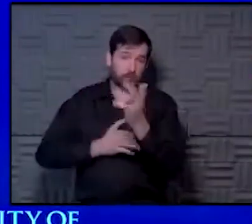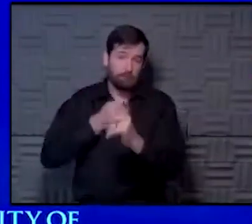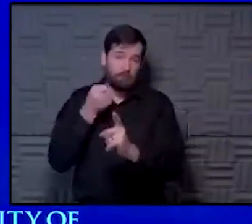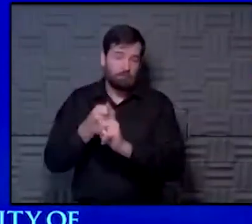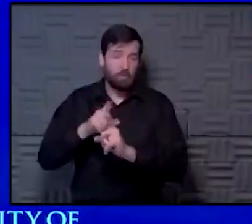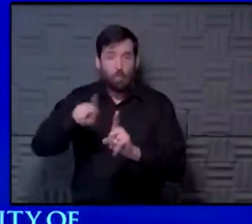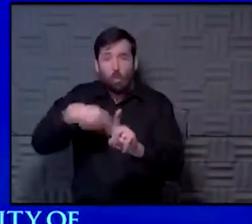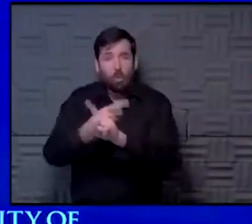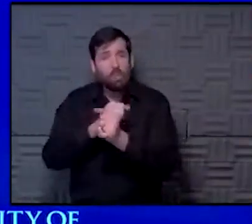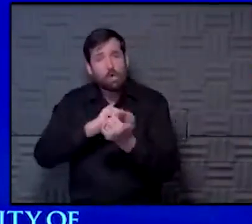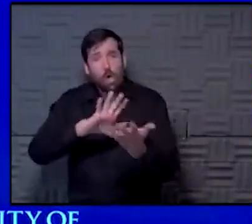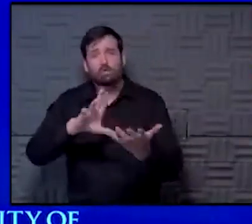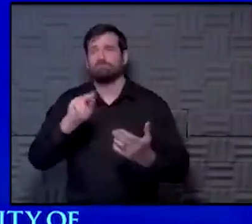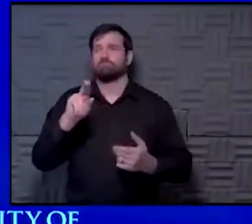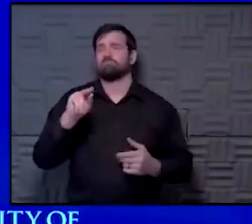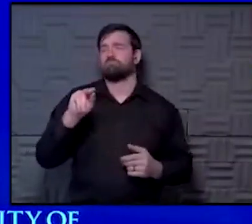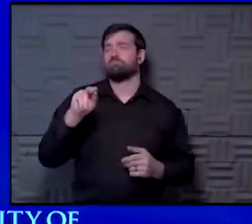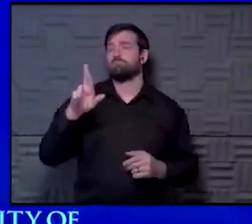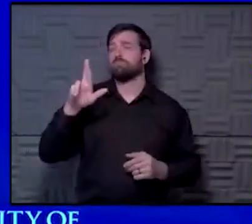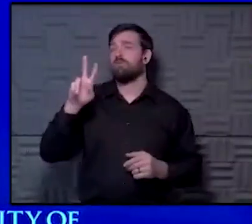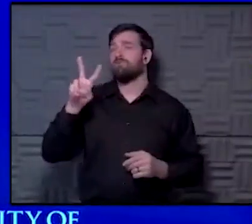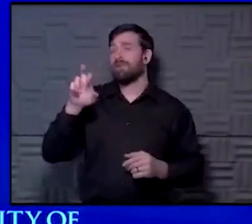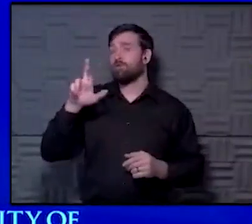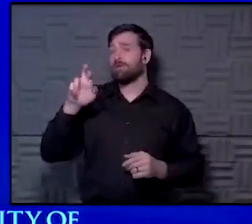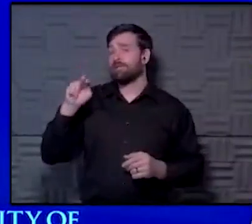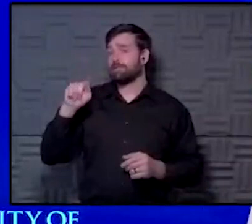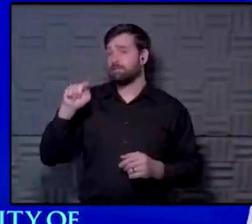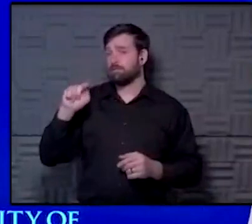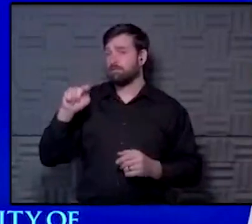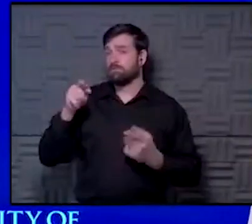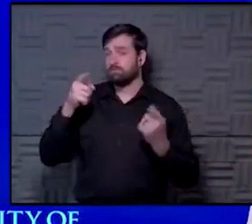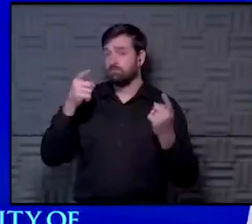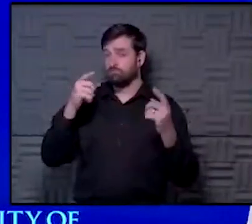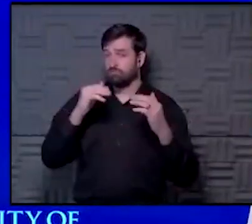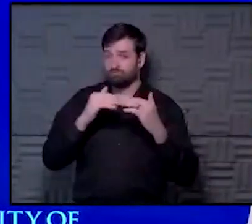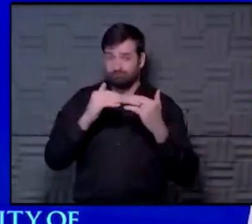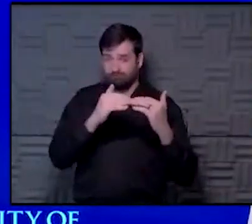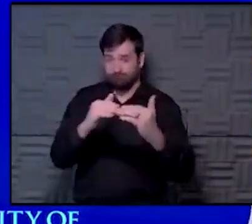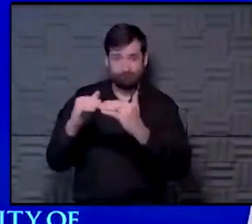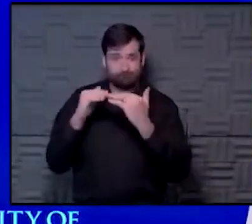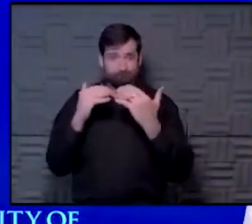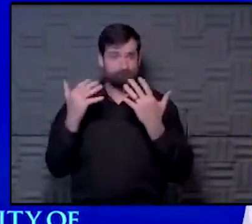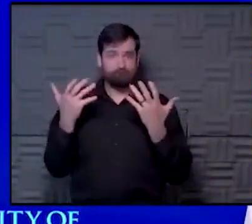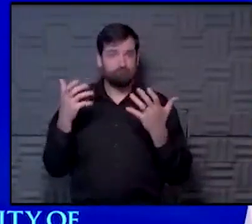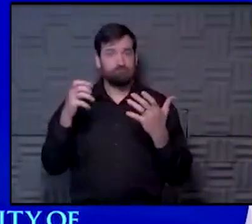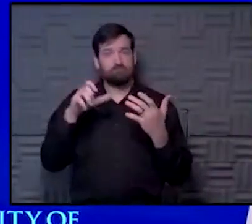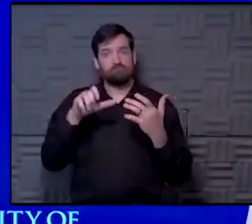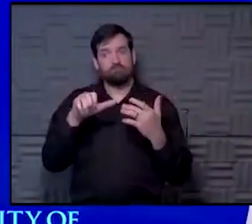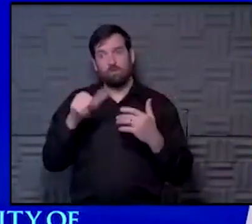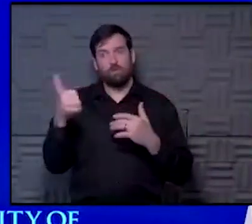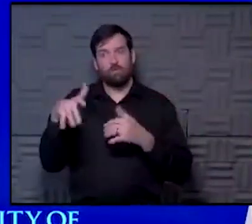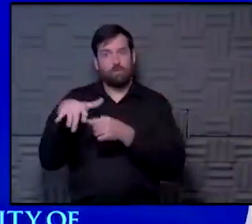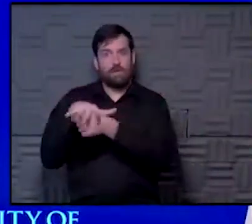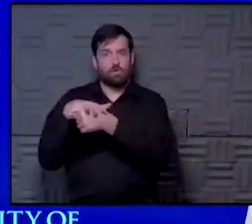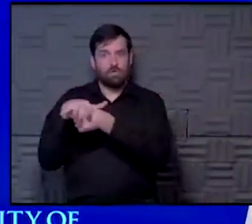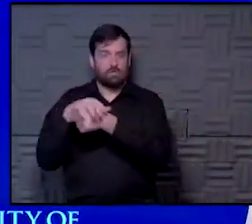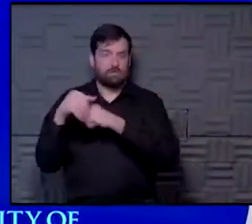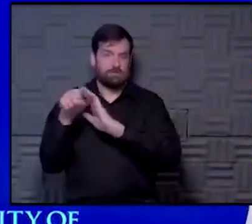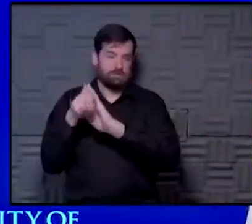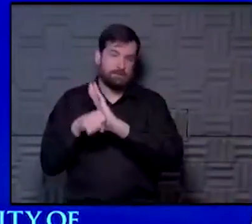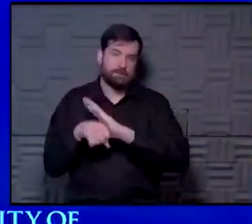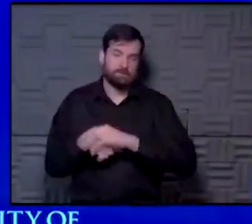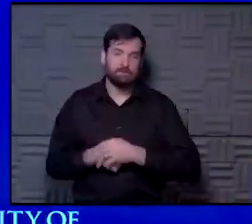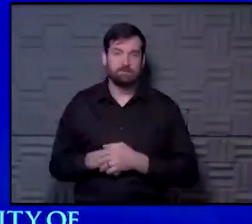cause, because the rate of variants, although it's high in Michigan, is the same as the rate of variants in the infected in several other